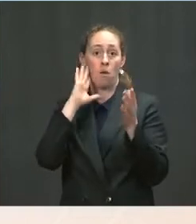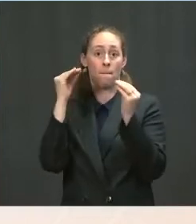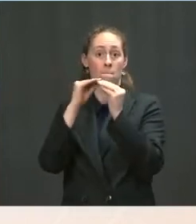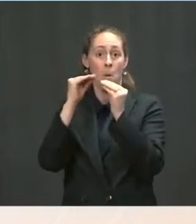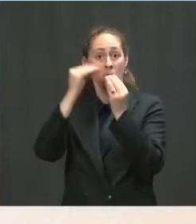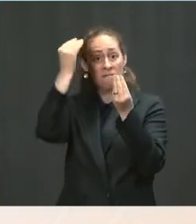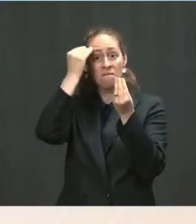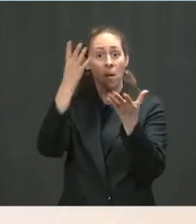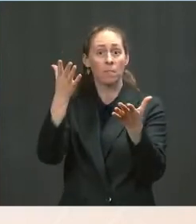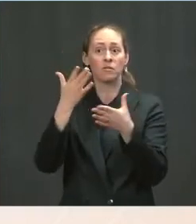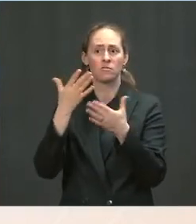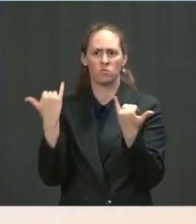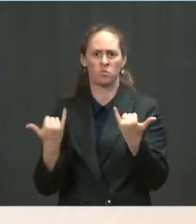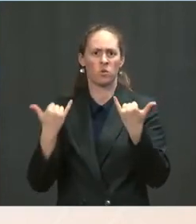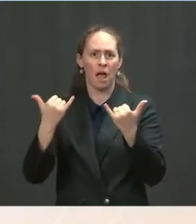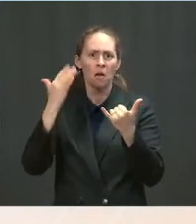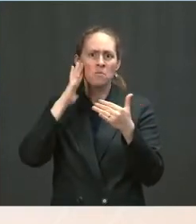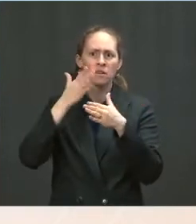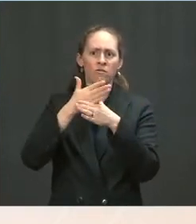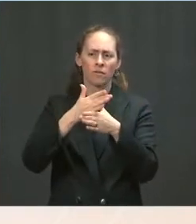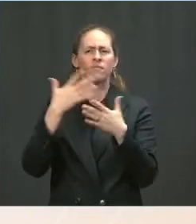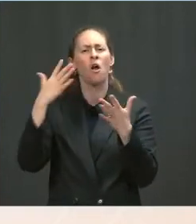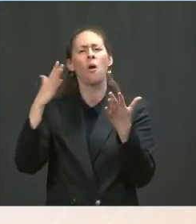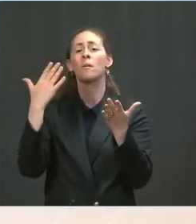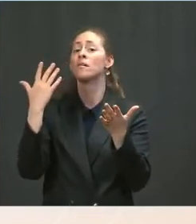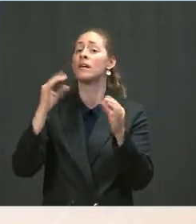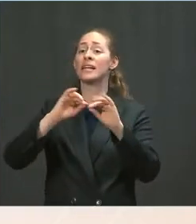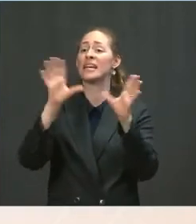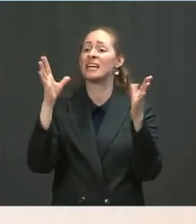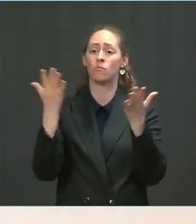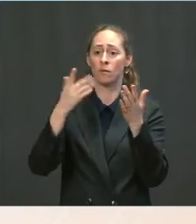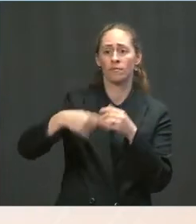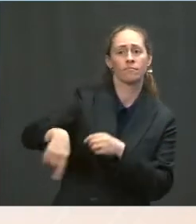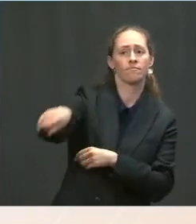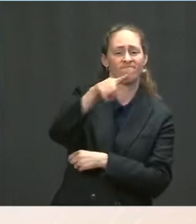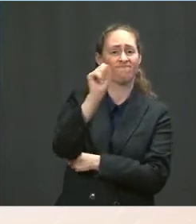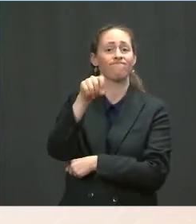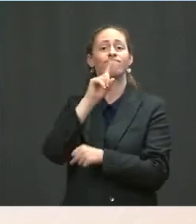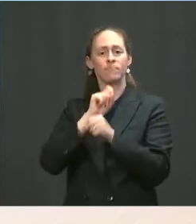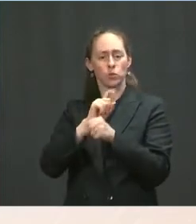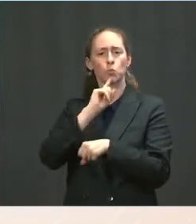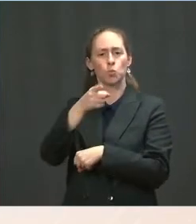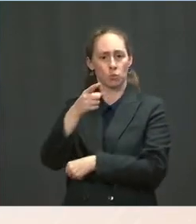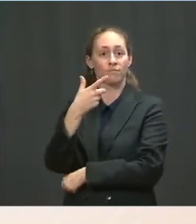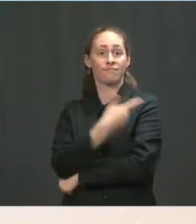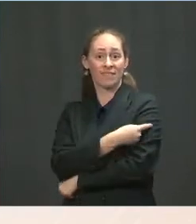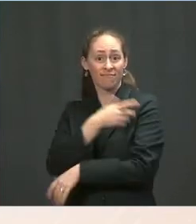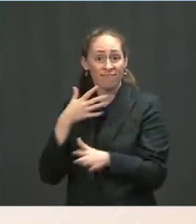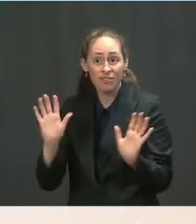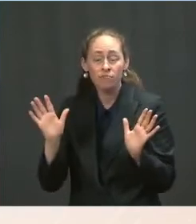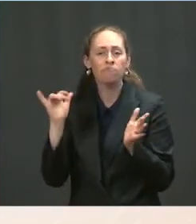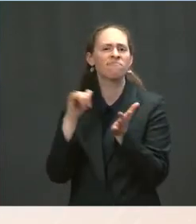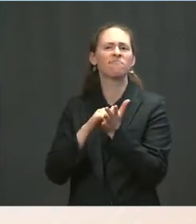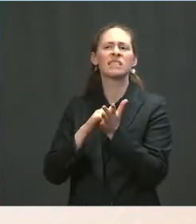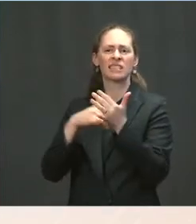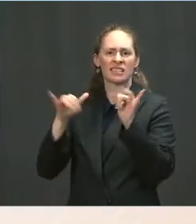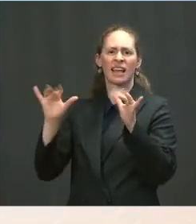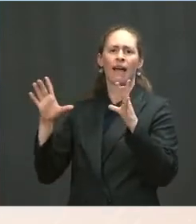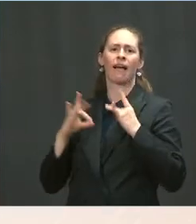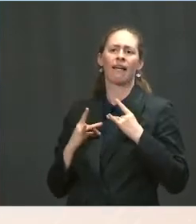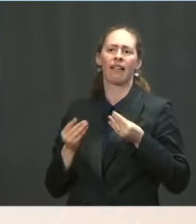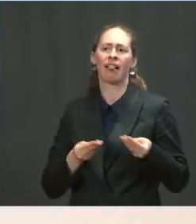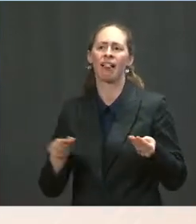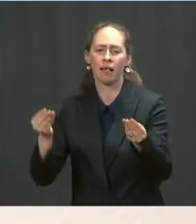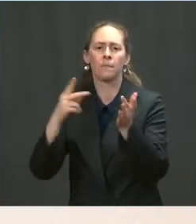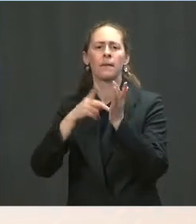that vaccinated people had the ability to transmit, and action needed to be taken quickly. And that's why they did it.